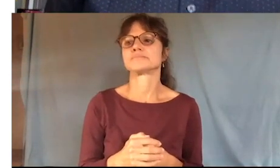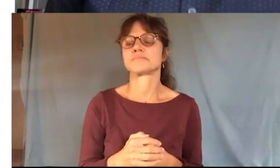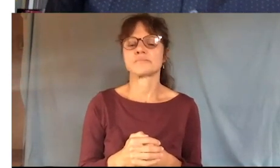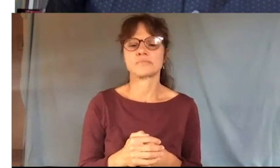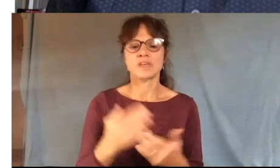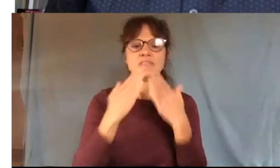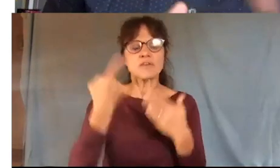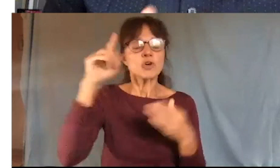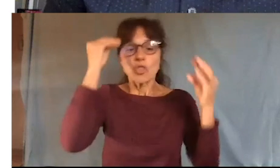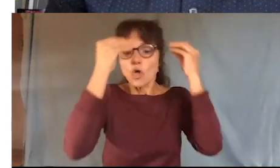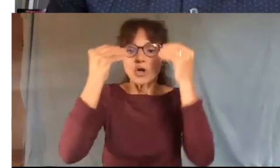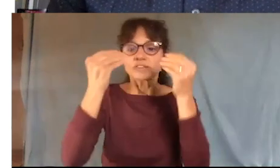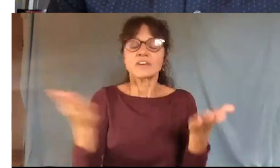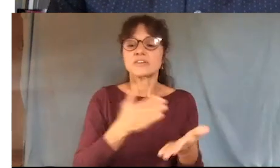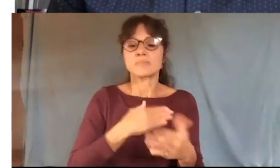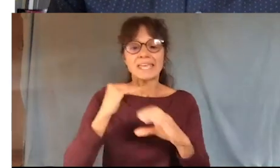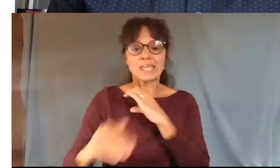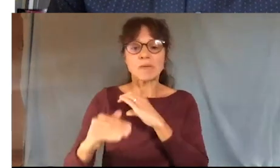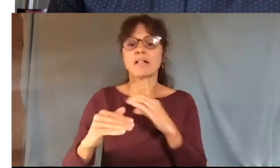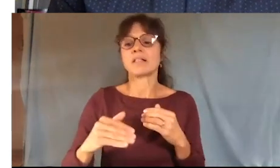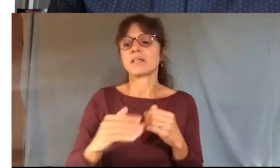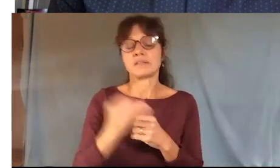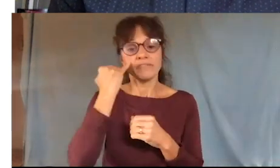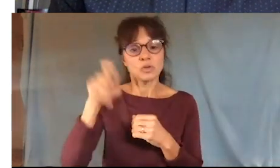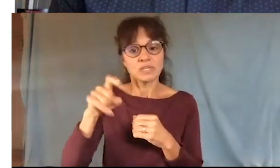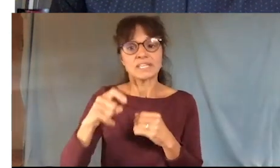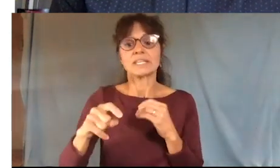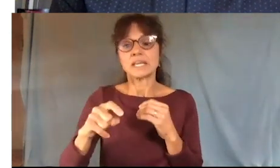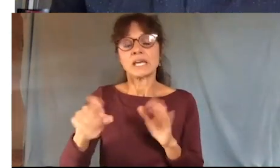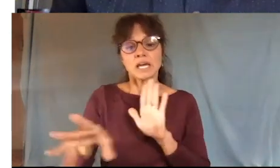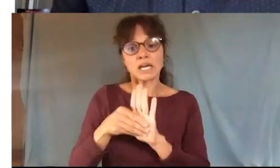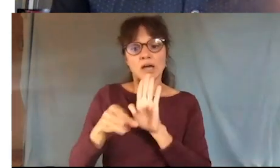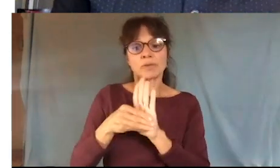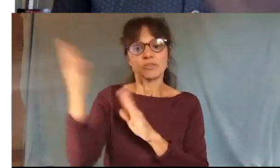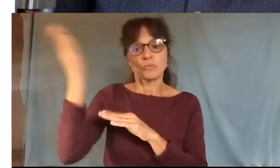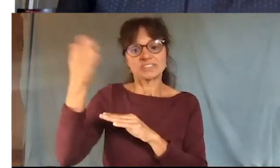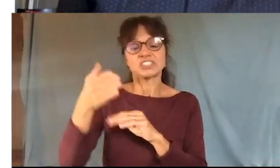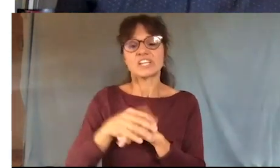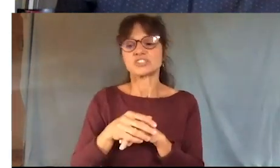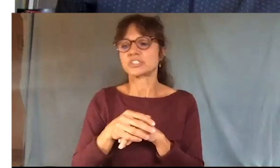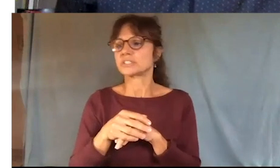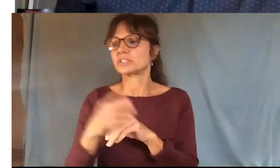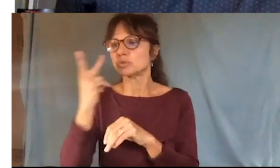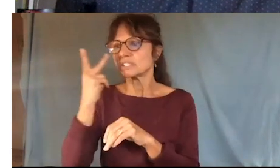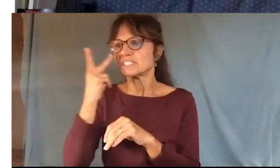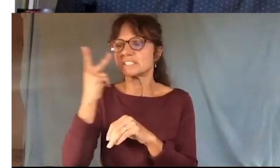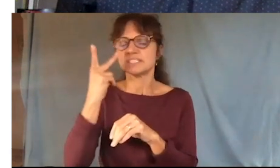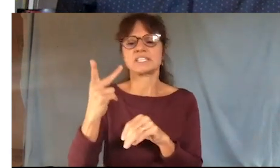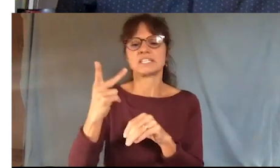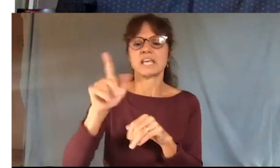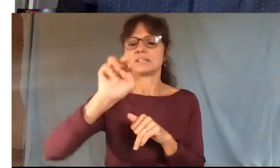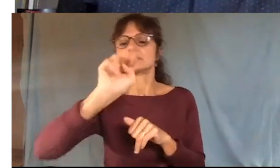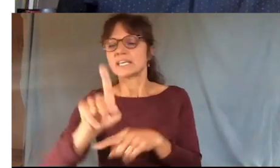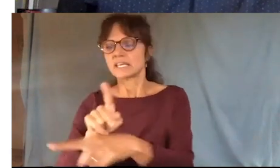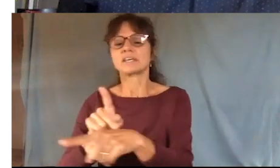Thank you for your thoughts. Here's my email if you would like a copy of the presentation. And on the right-hand side is a link to a data dashboard